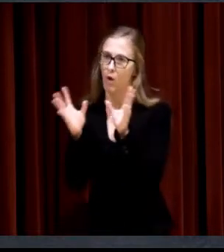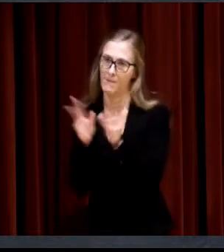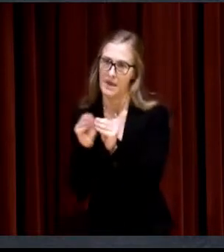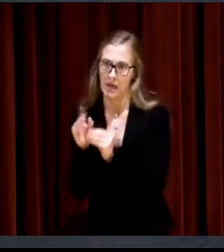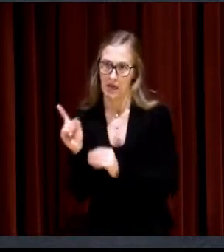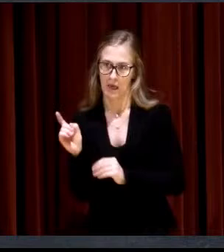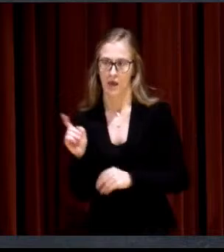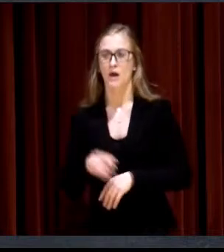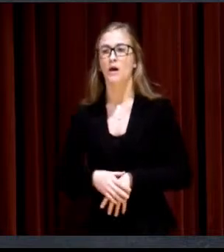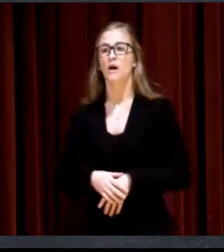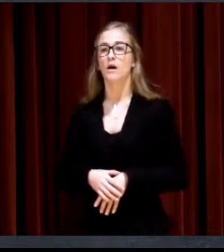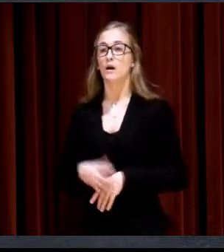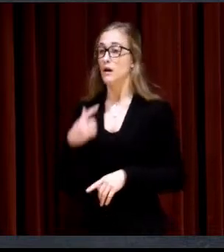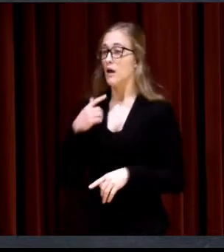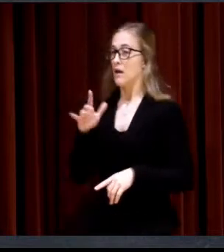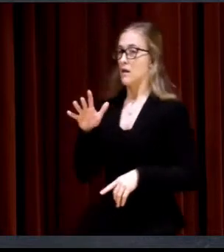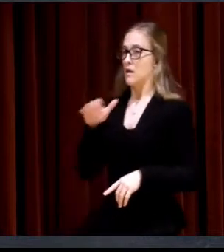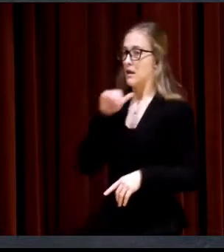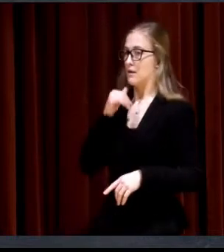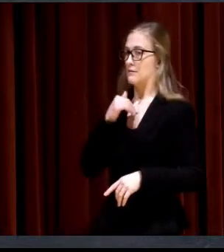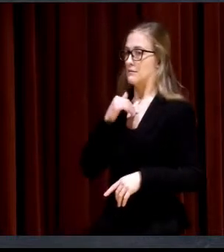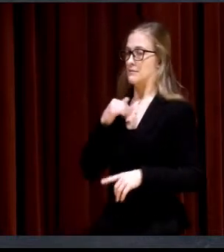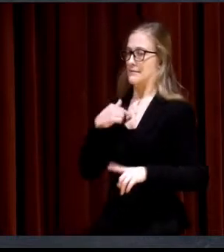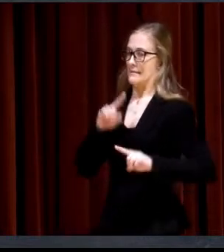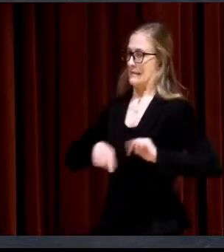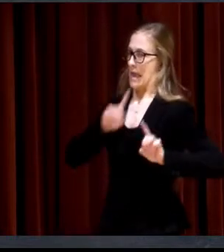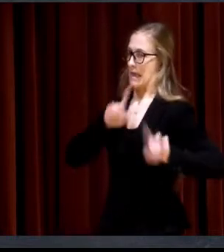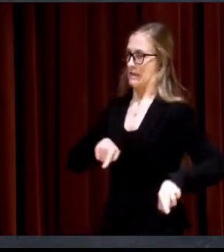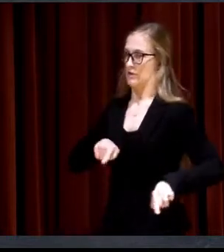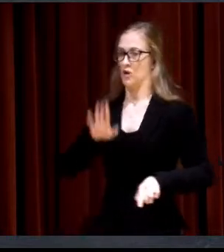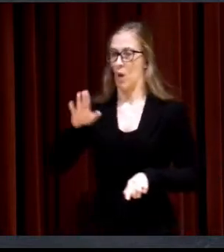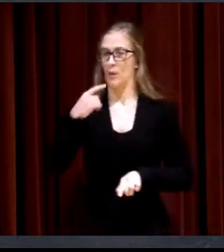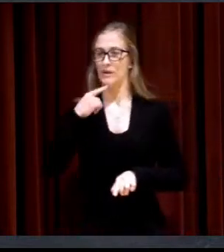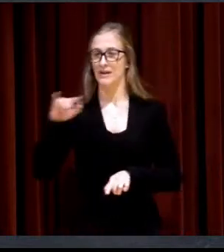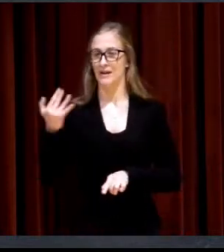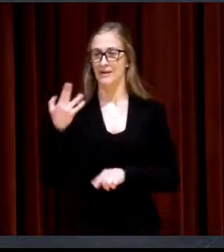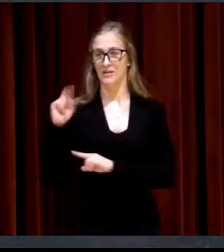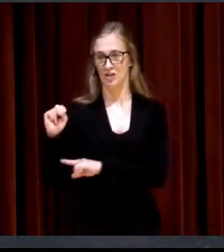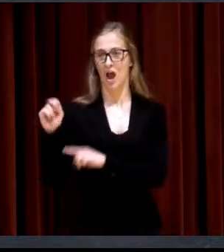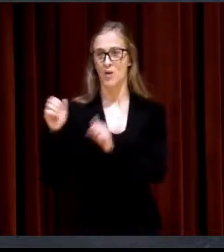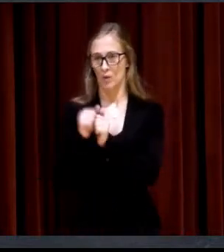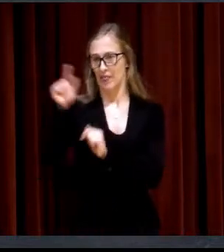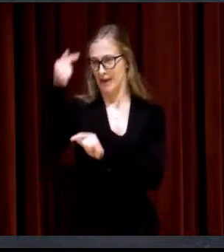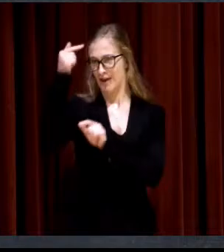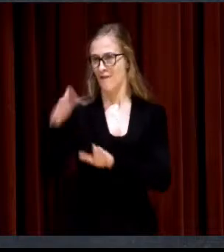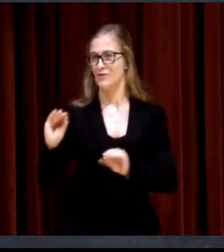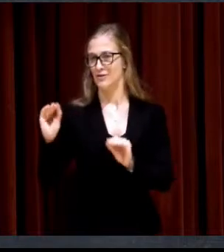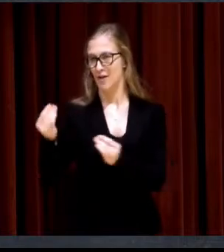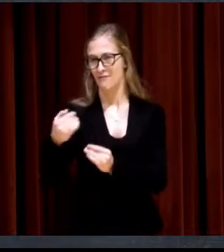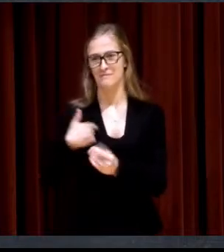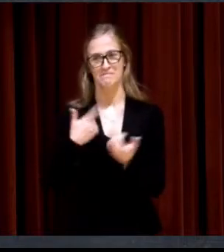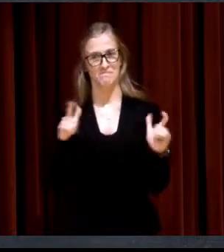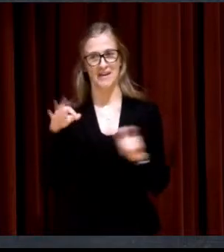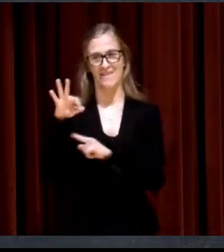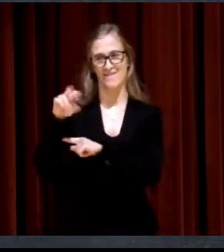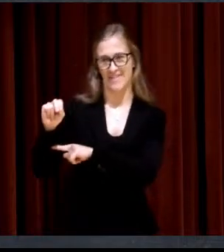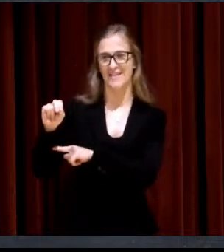I'm not the right one to answer that question. Okay. Hey, I'll say, John Sheehan with the governor's office. I'm a huge fan of Leslie